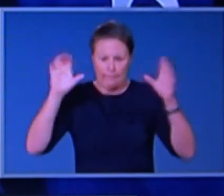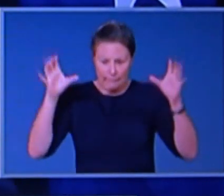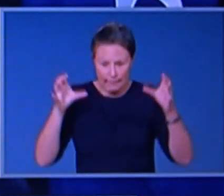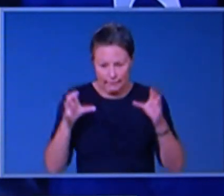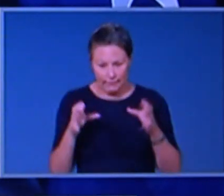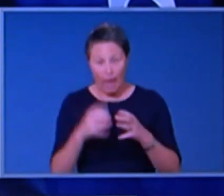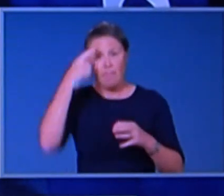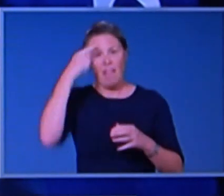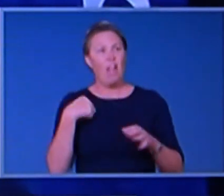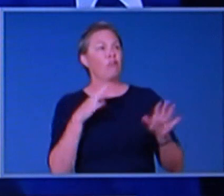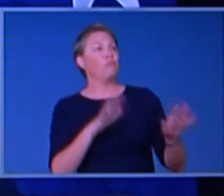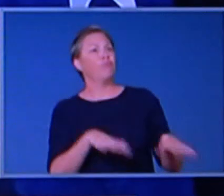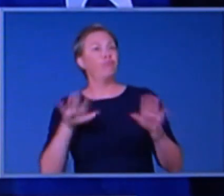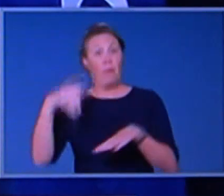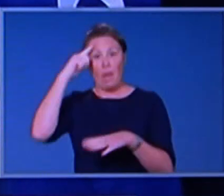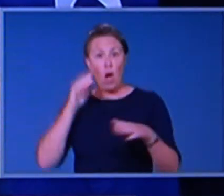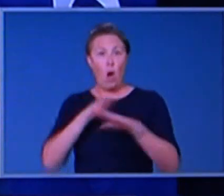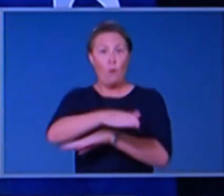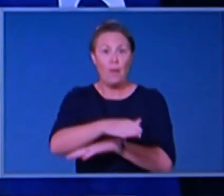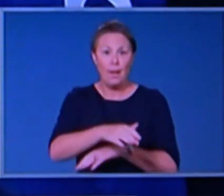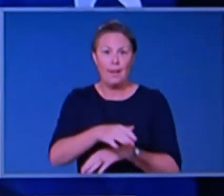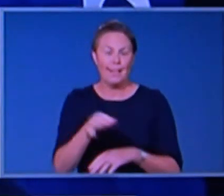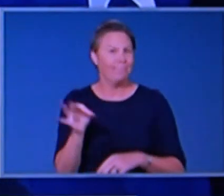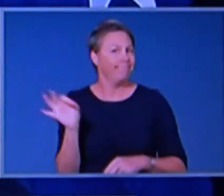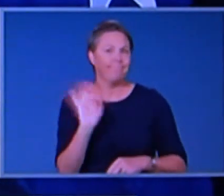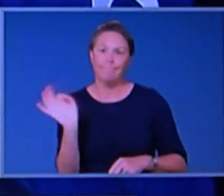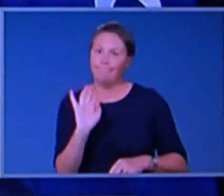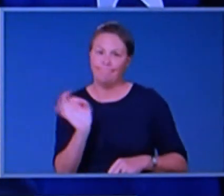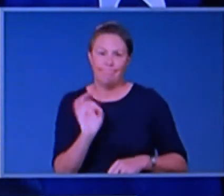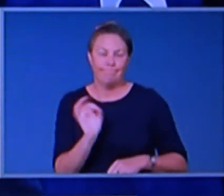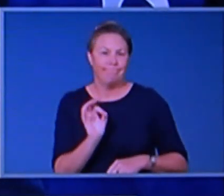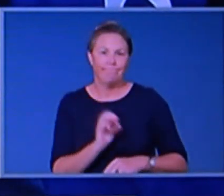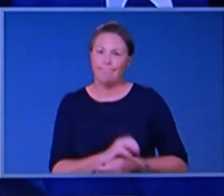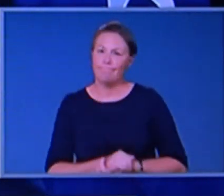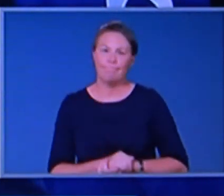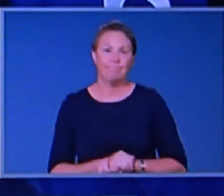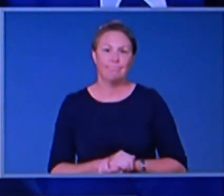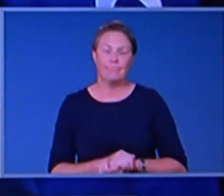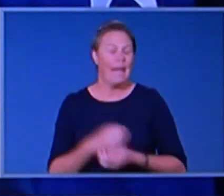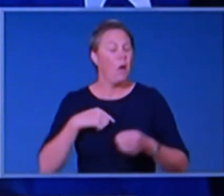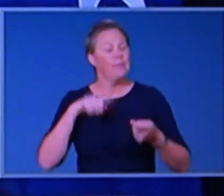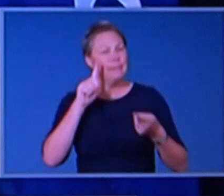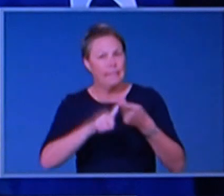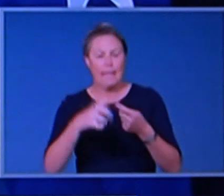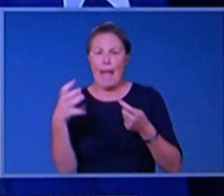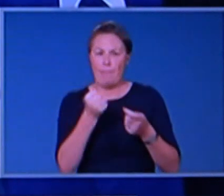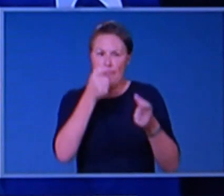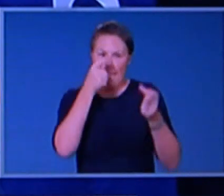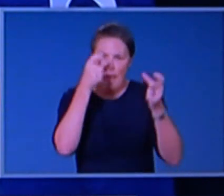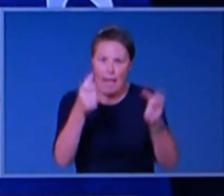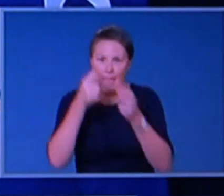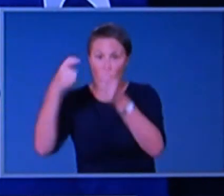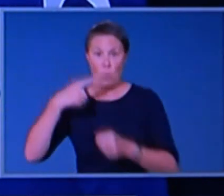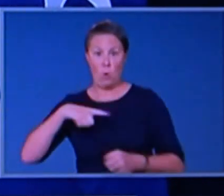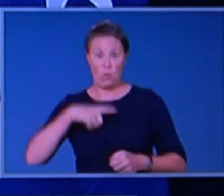which has been the predominant drop in the number of cases we've had in Australia. And we now have to be wary against community